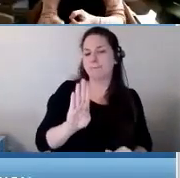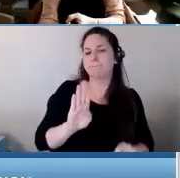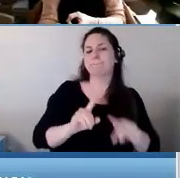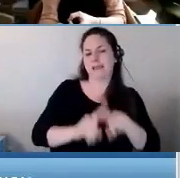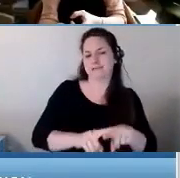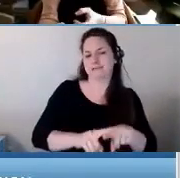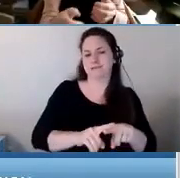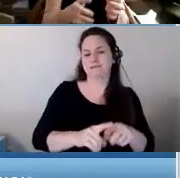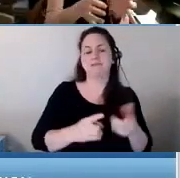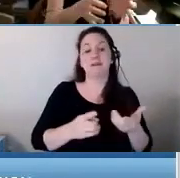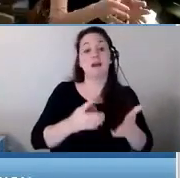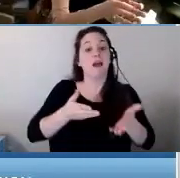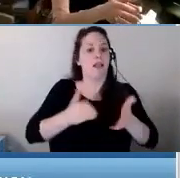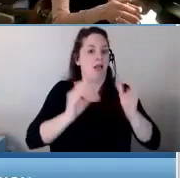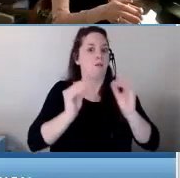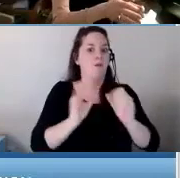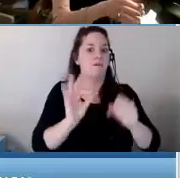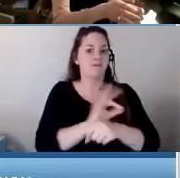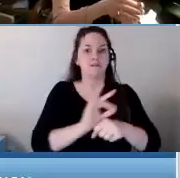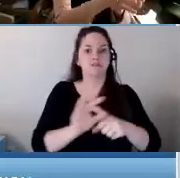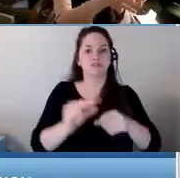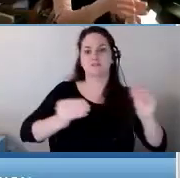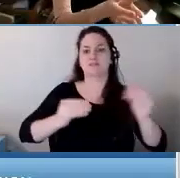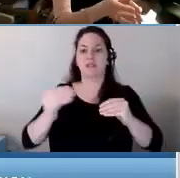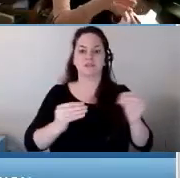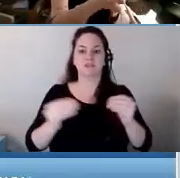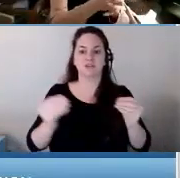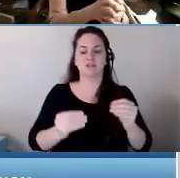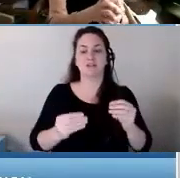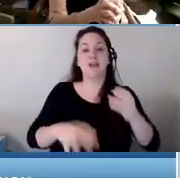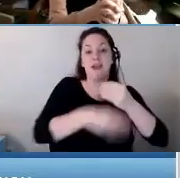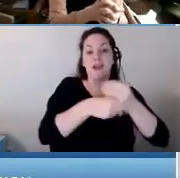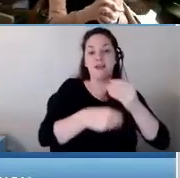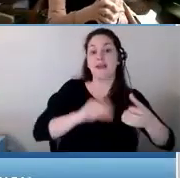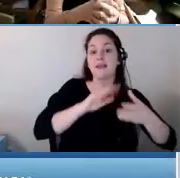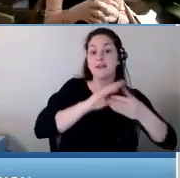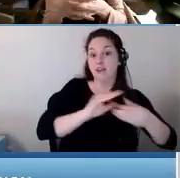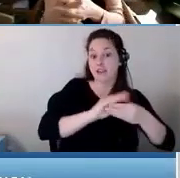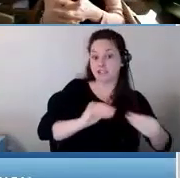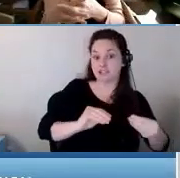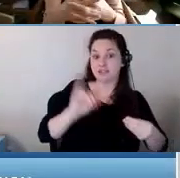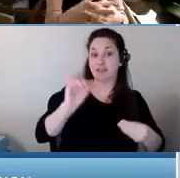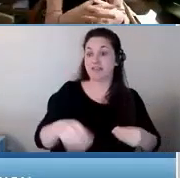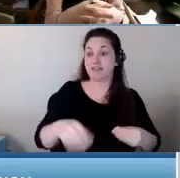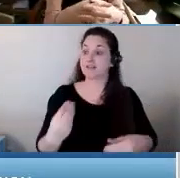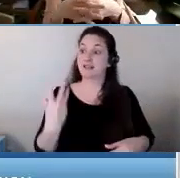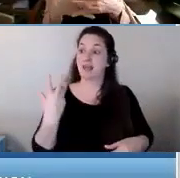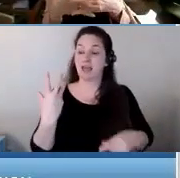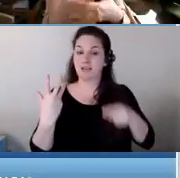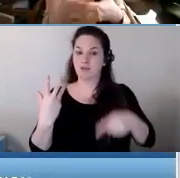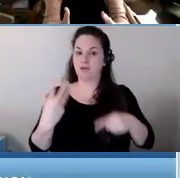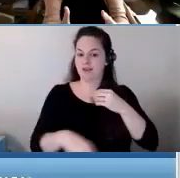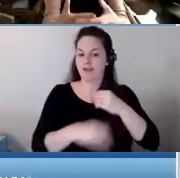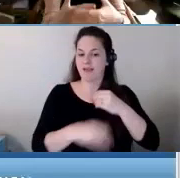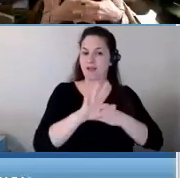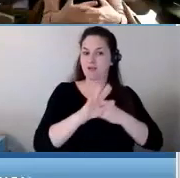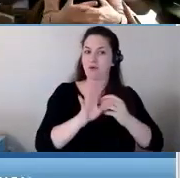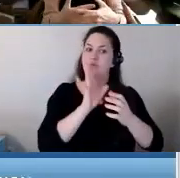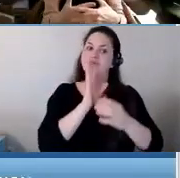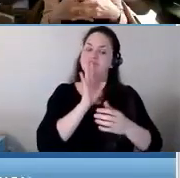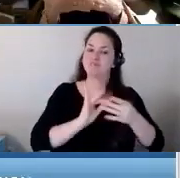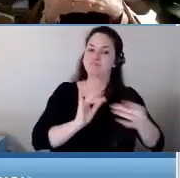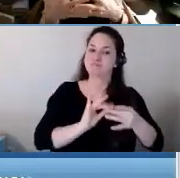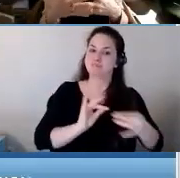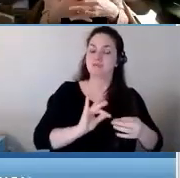functionality to have a little bit of a narration in a slide, to be able to bring in animation in a